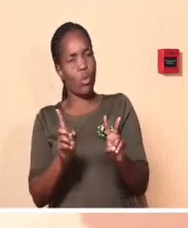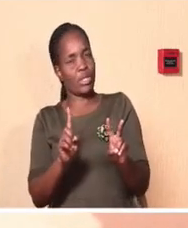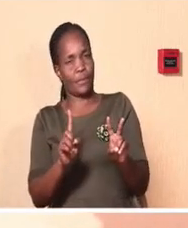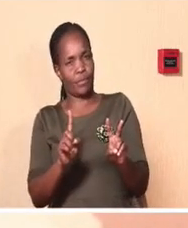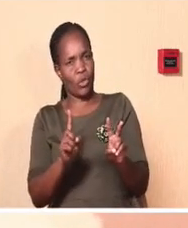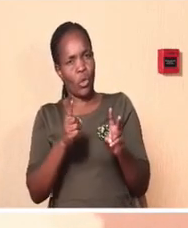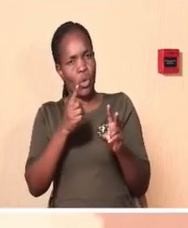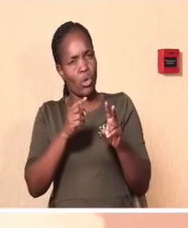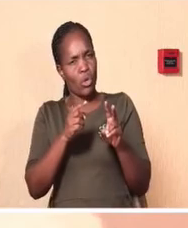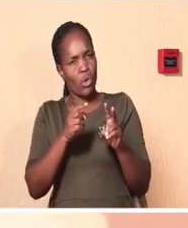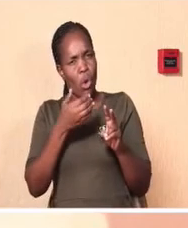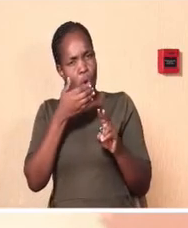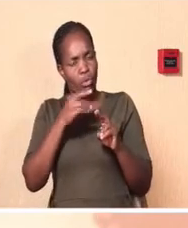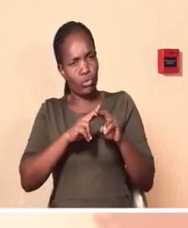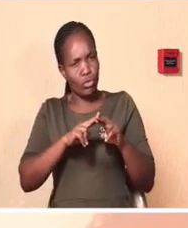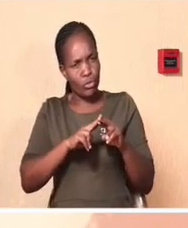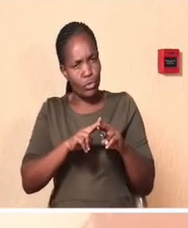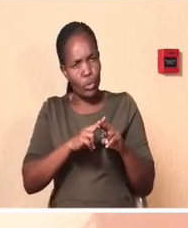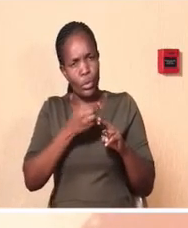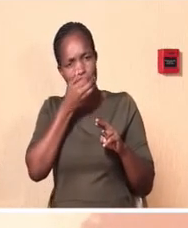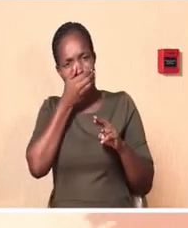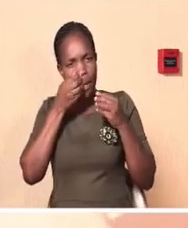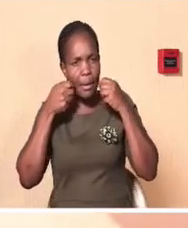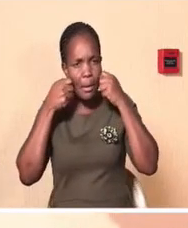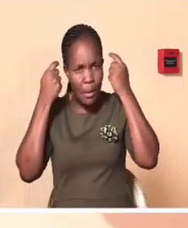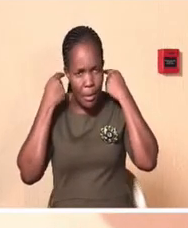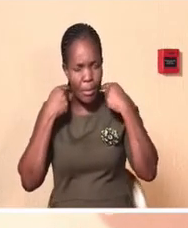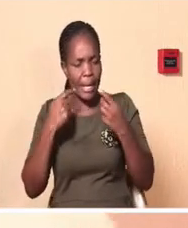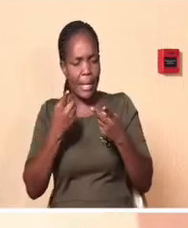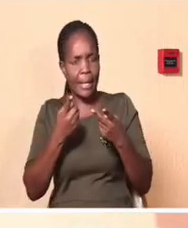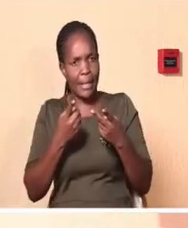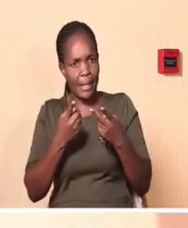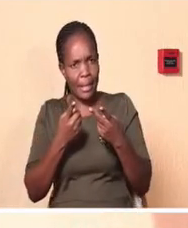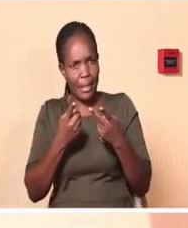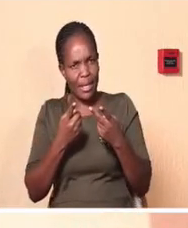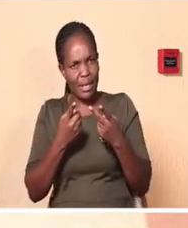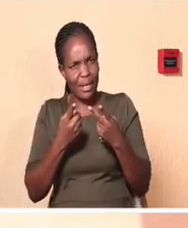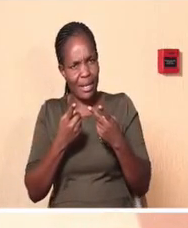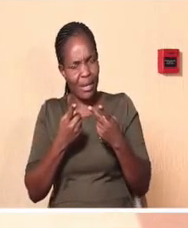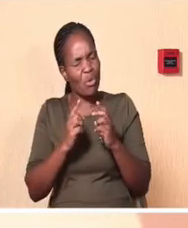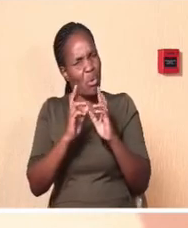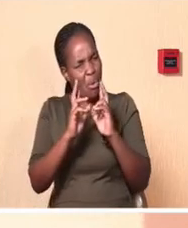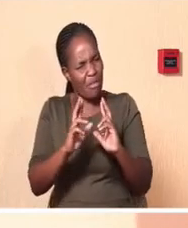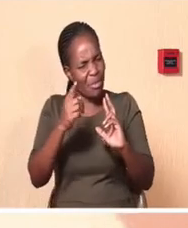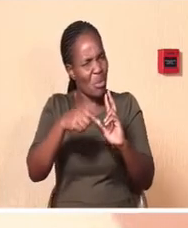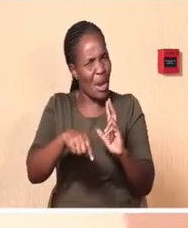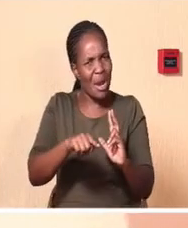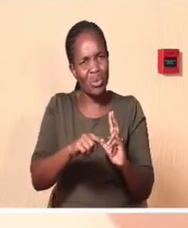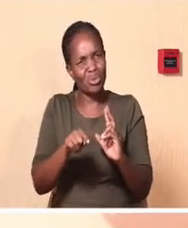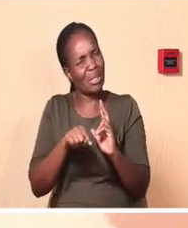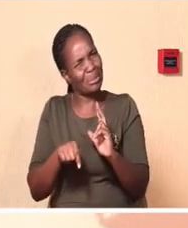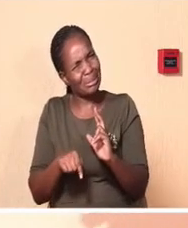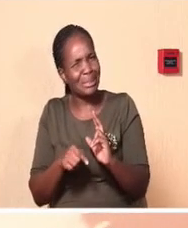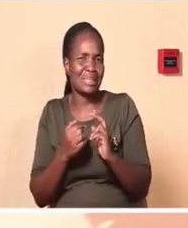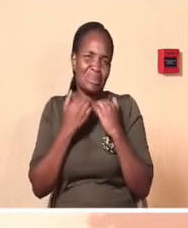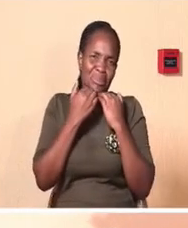mask, especially the use of mask for the general population. And once